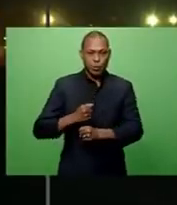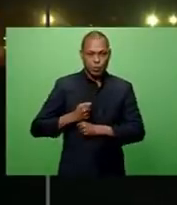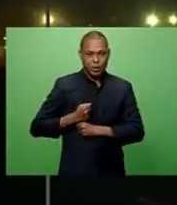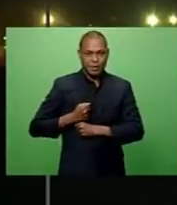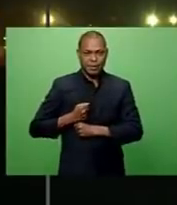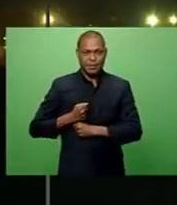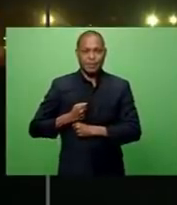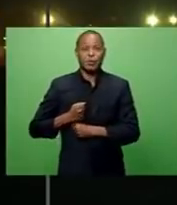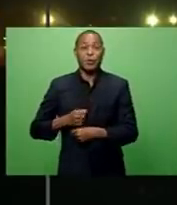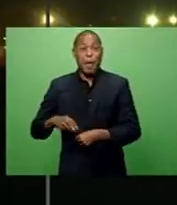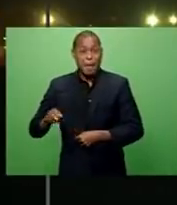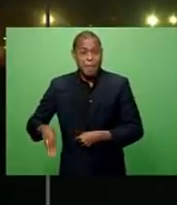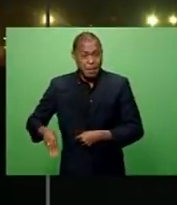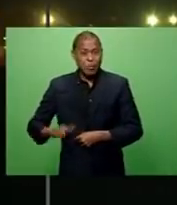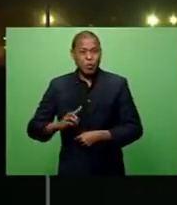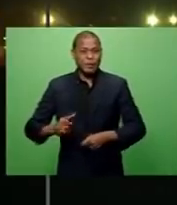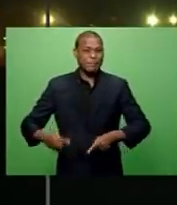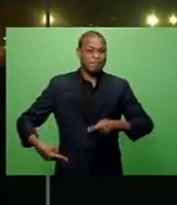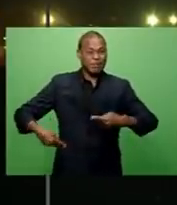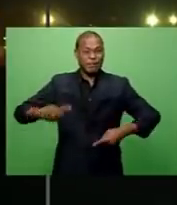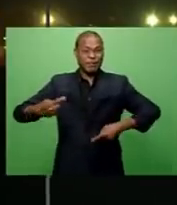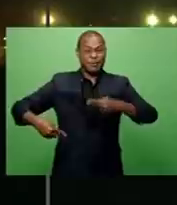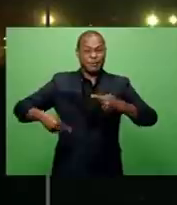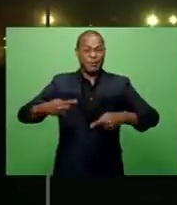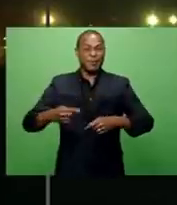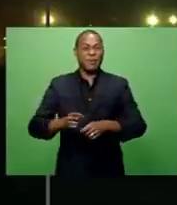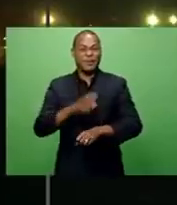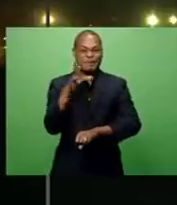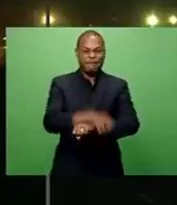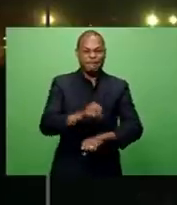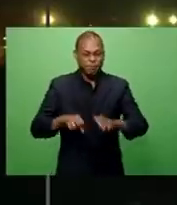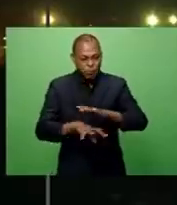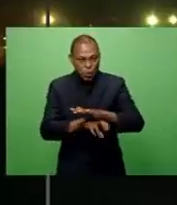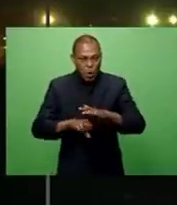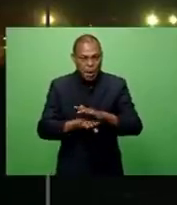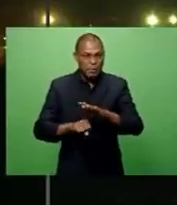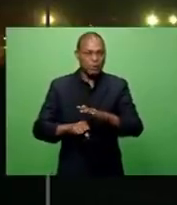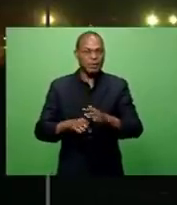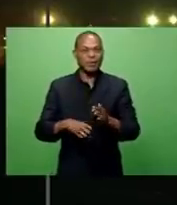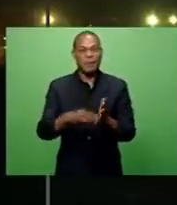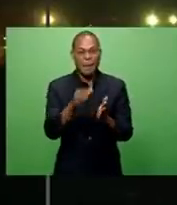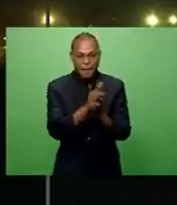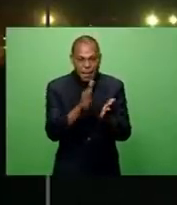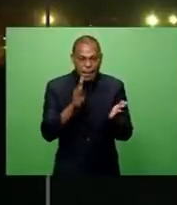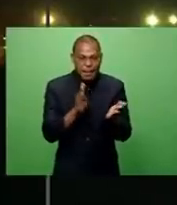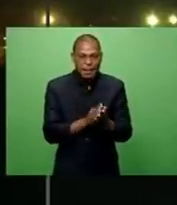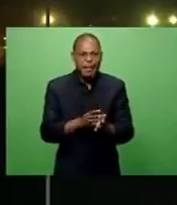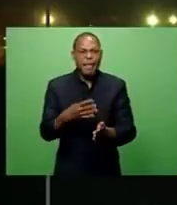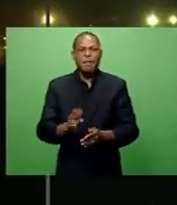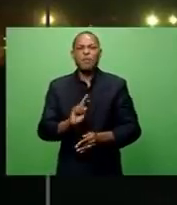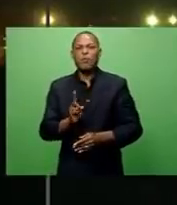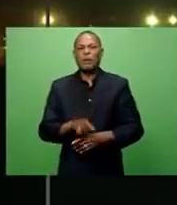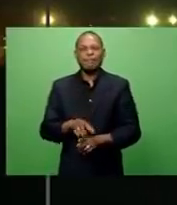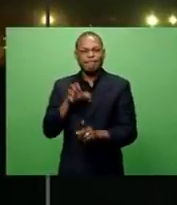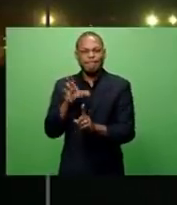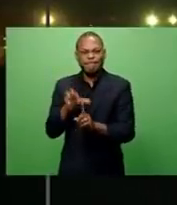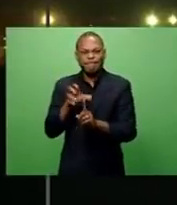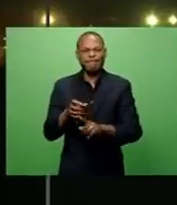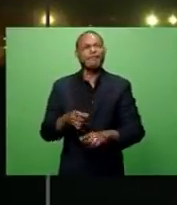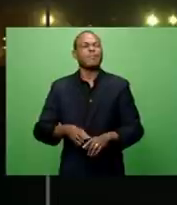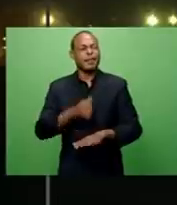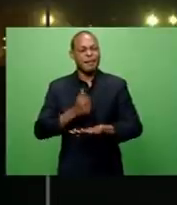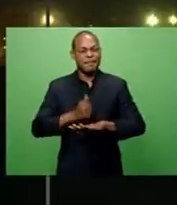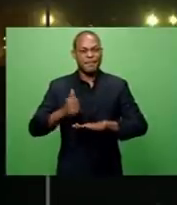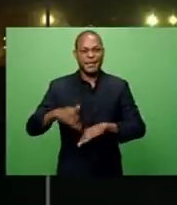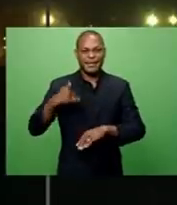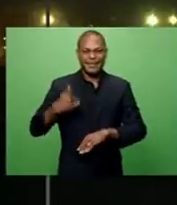Nawaikula's comments while debating on the Anti-Corruption Division Bill has copped a lot of criticism from the government side, while this has also not gone down